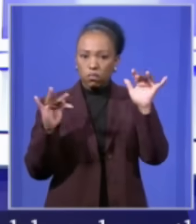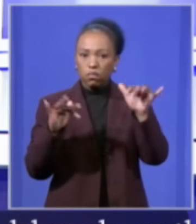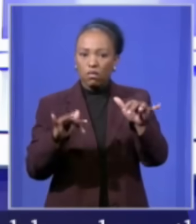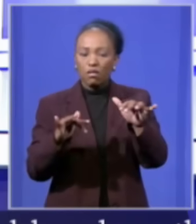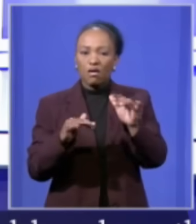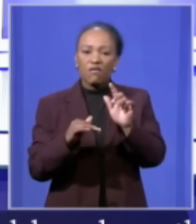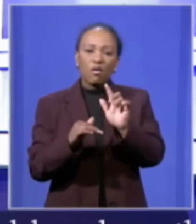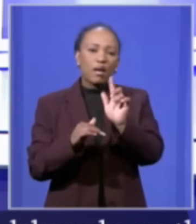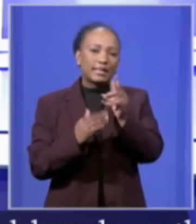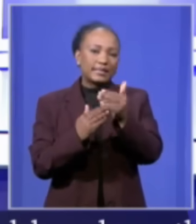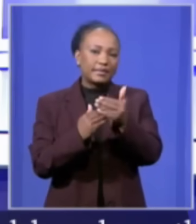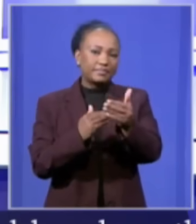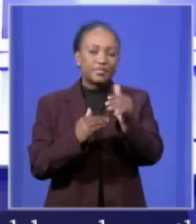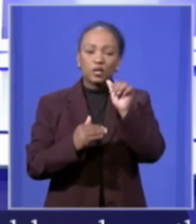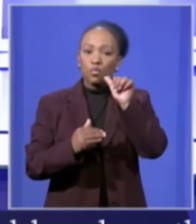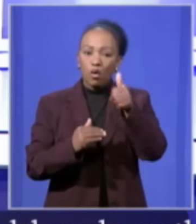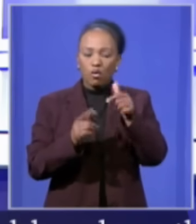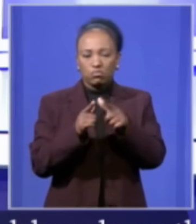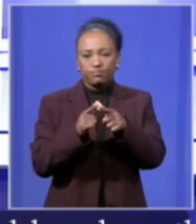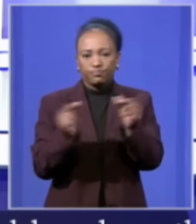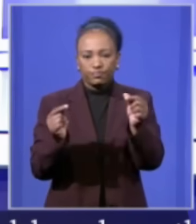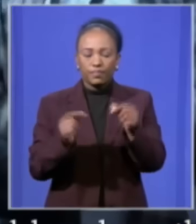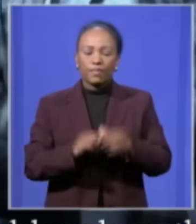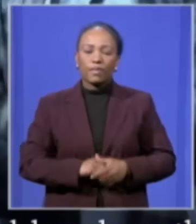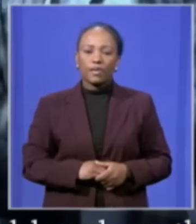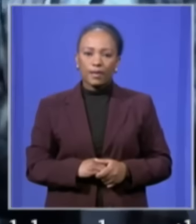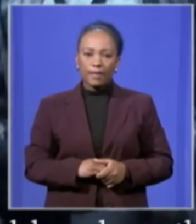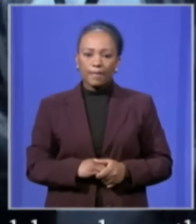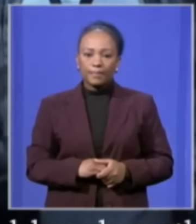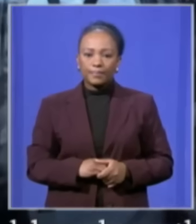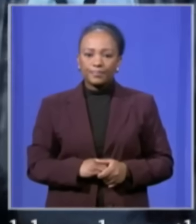ya setšhaba lenyaga e fela go sasa.